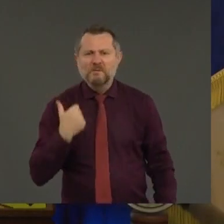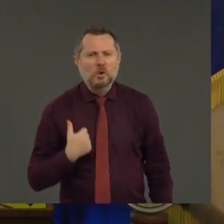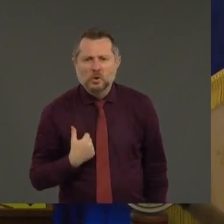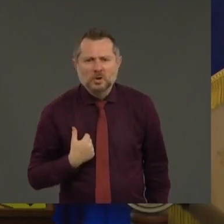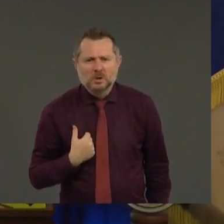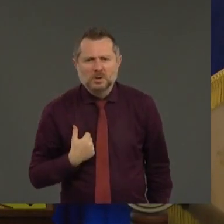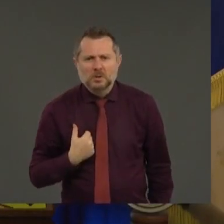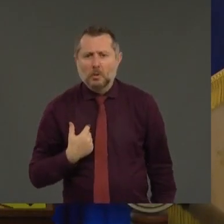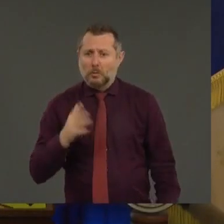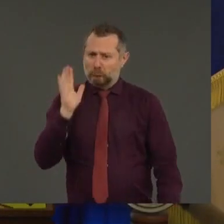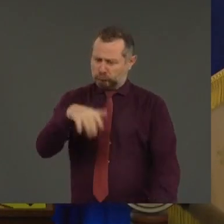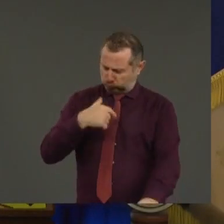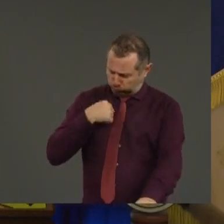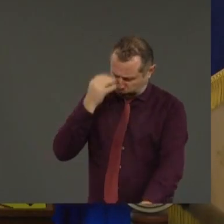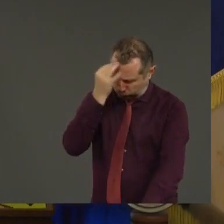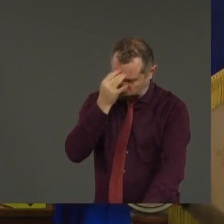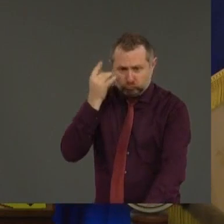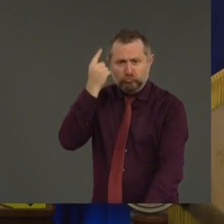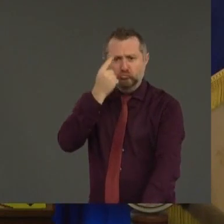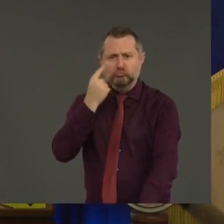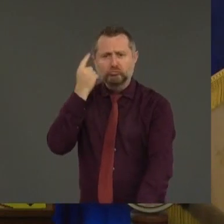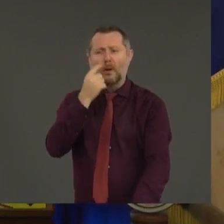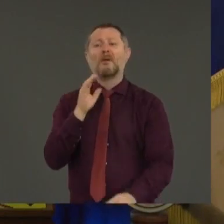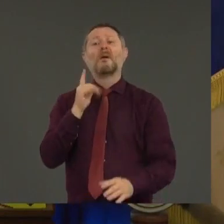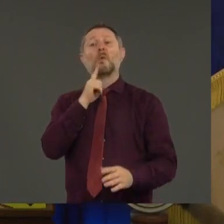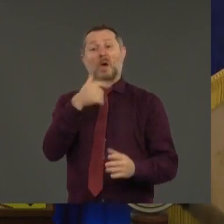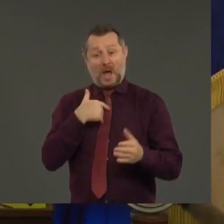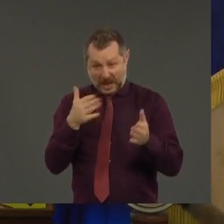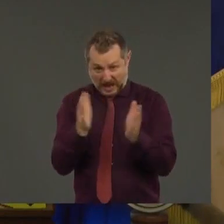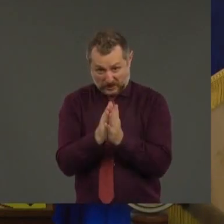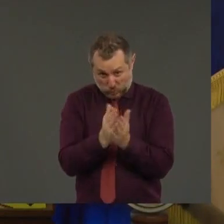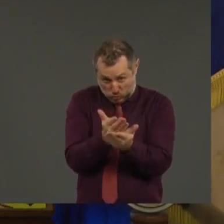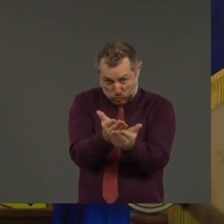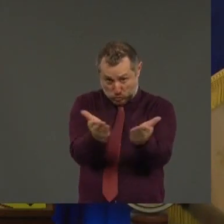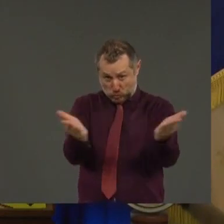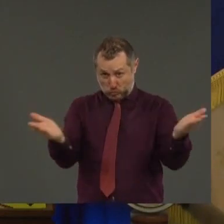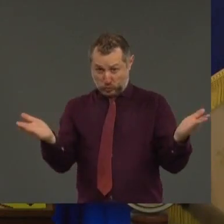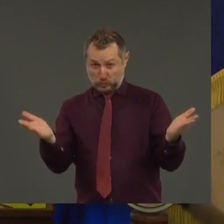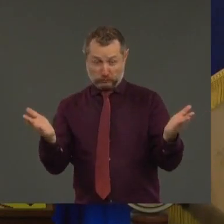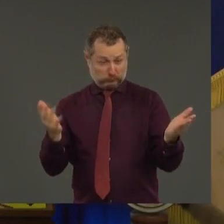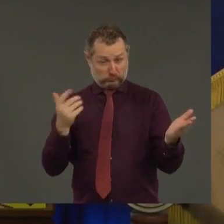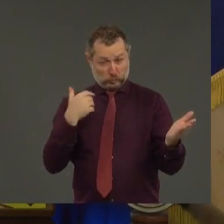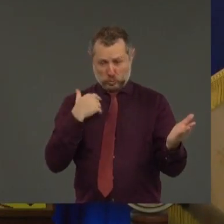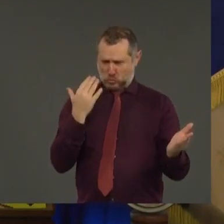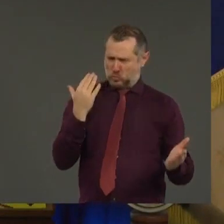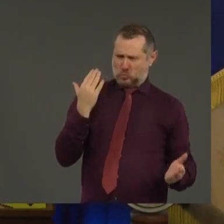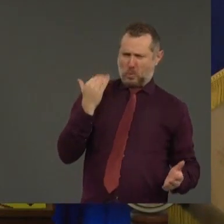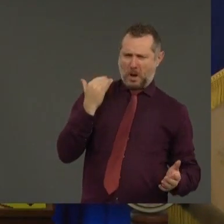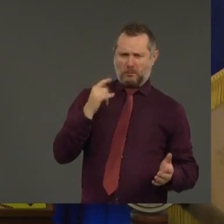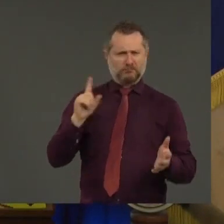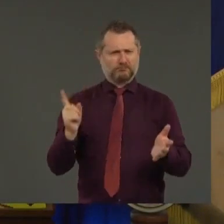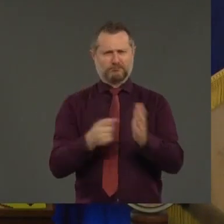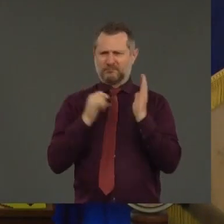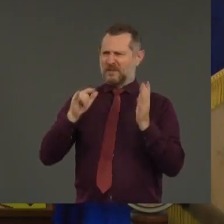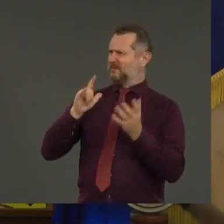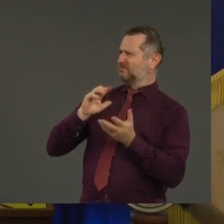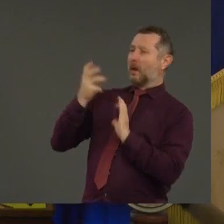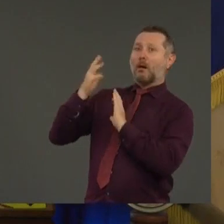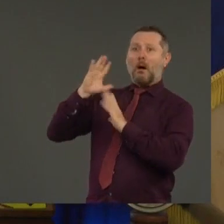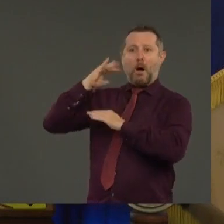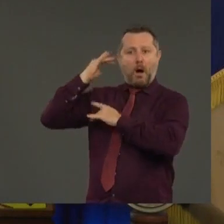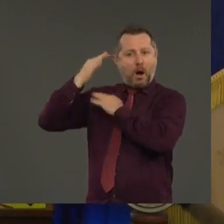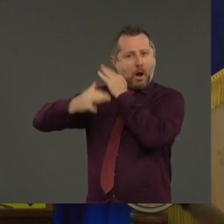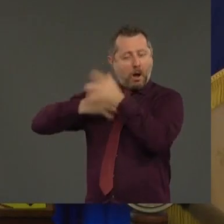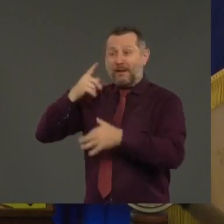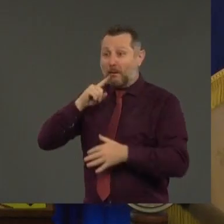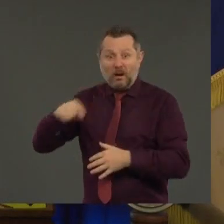ask myself, and today I ask you, why did it take a crisis to bring us together? Why